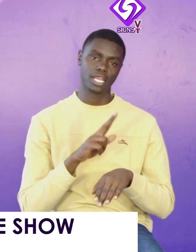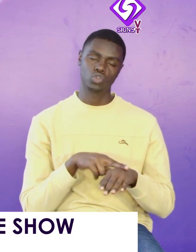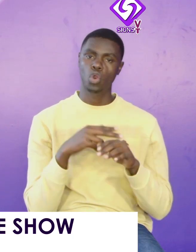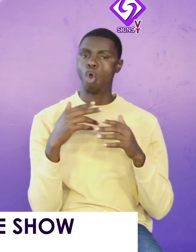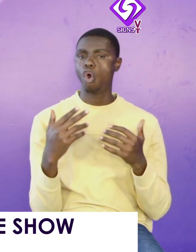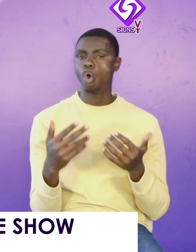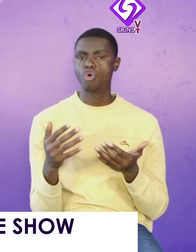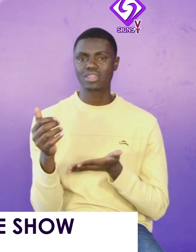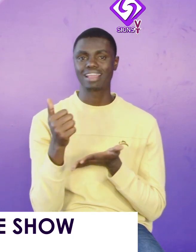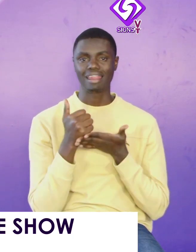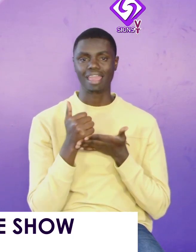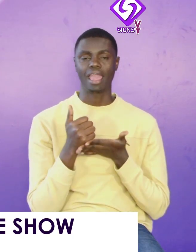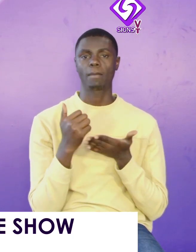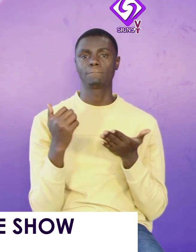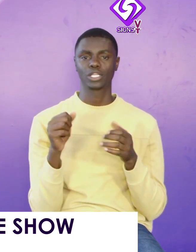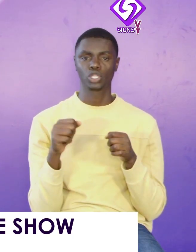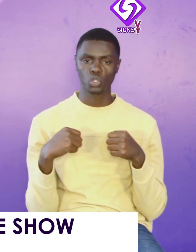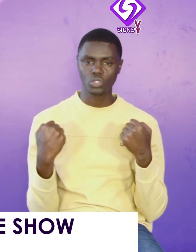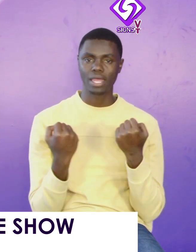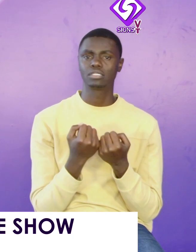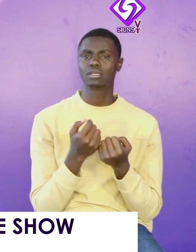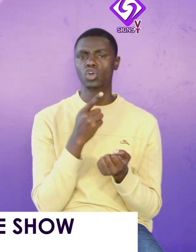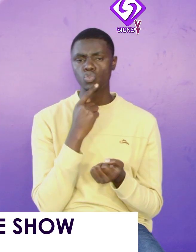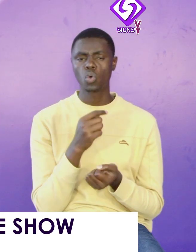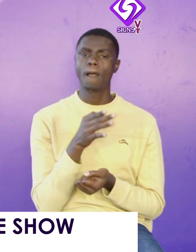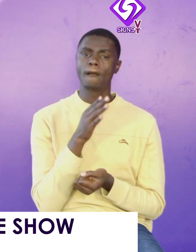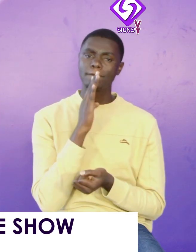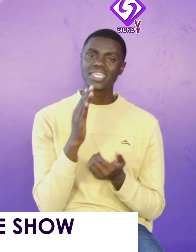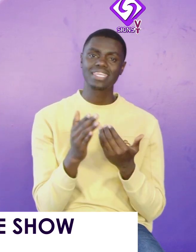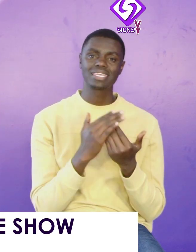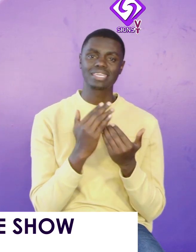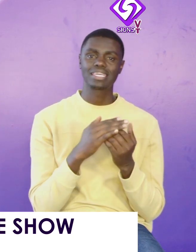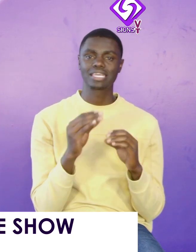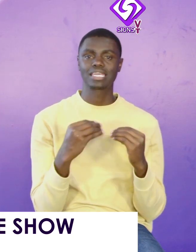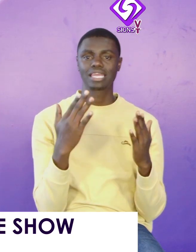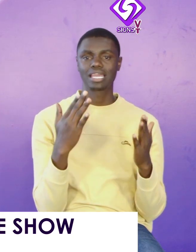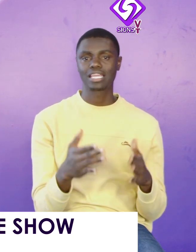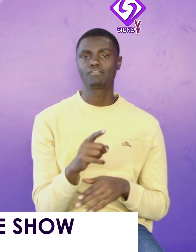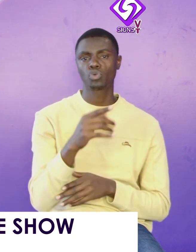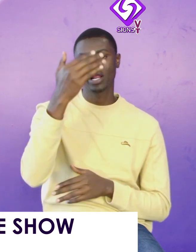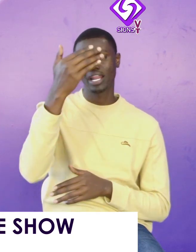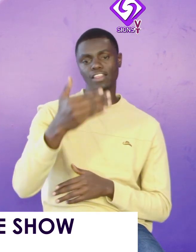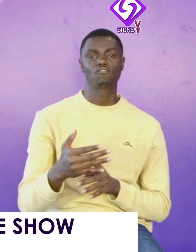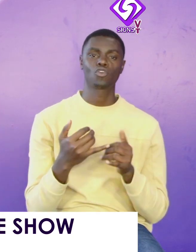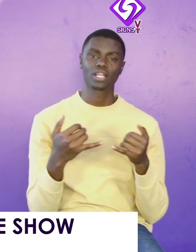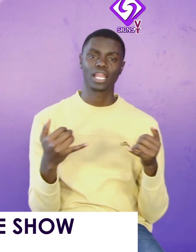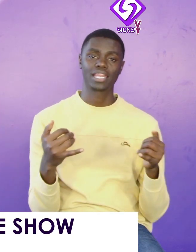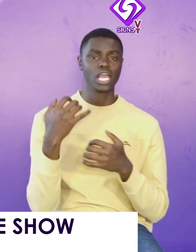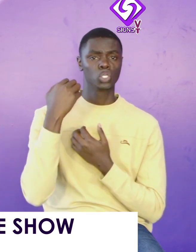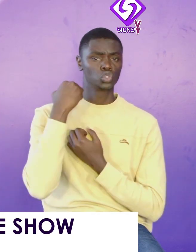in places of the society. So be that caregiver. You are in the front line.